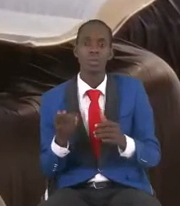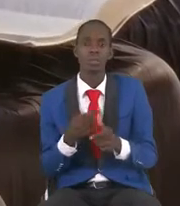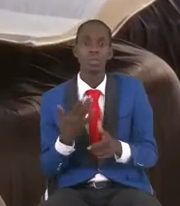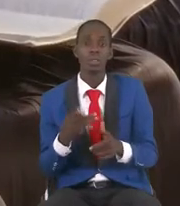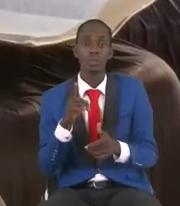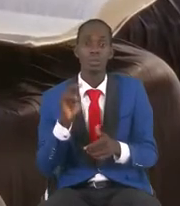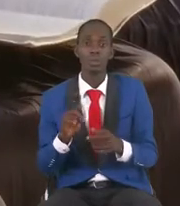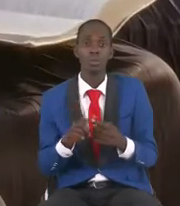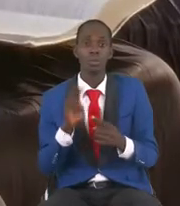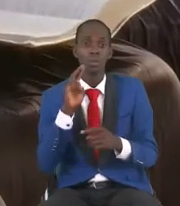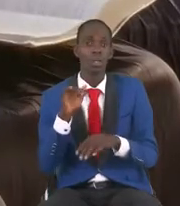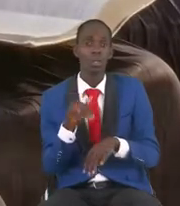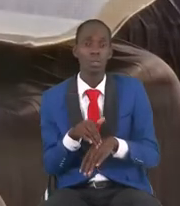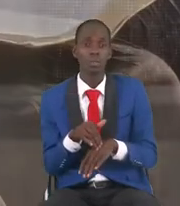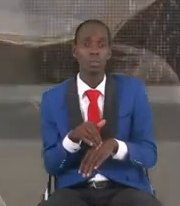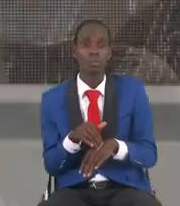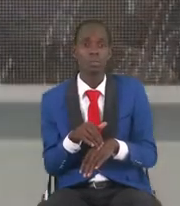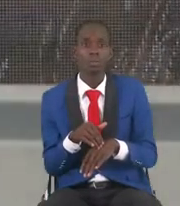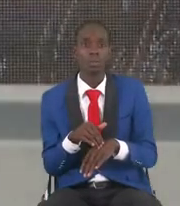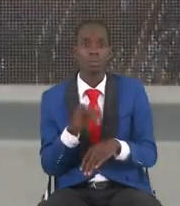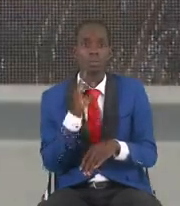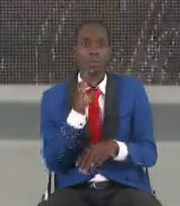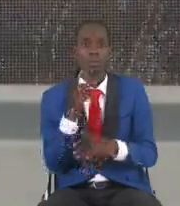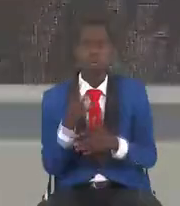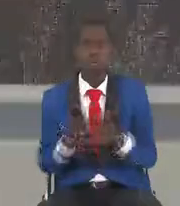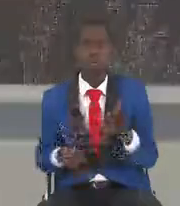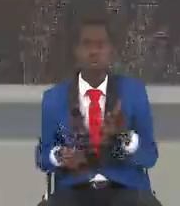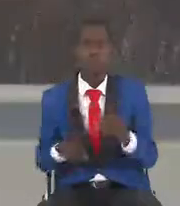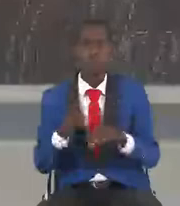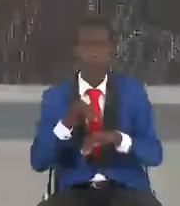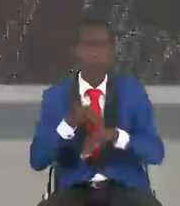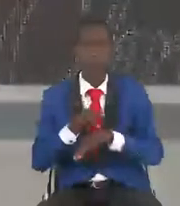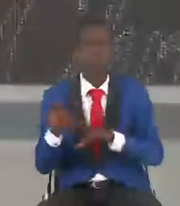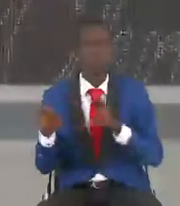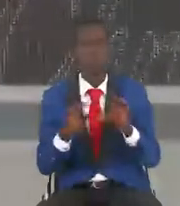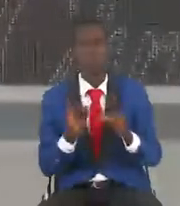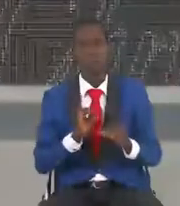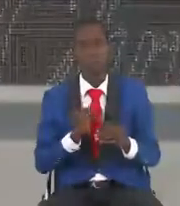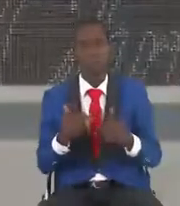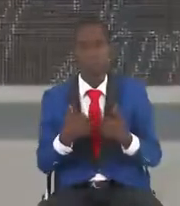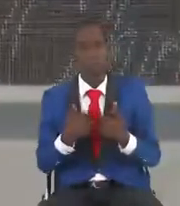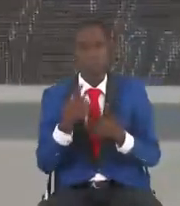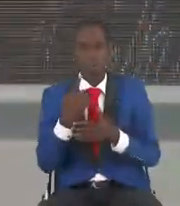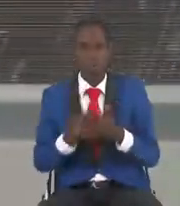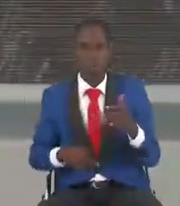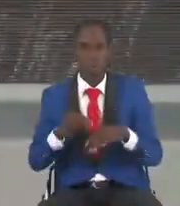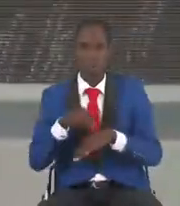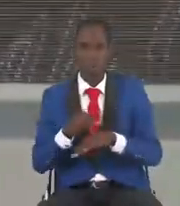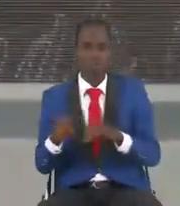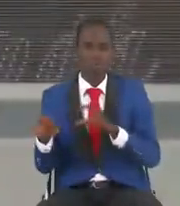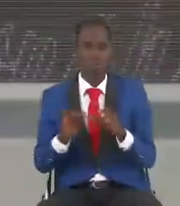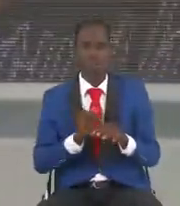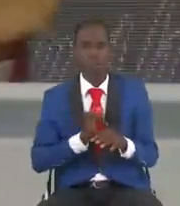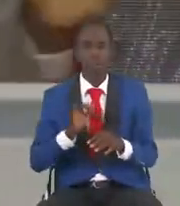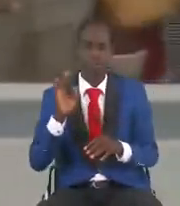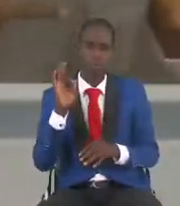at is, what message do I have? What message do I preach?